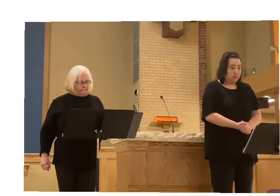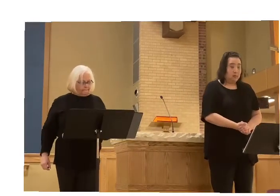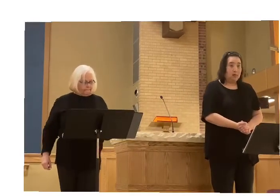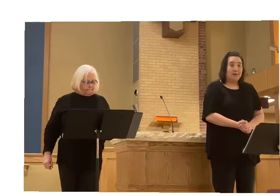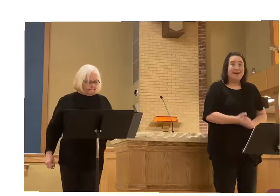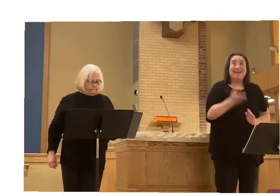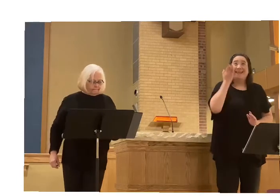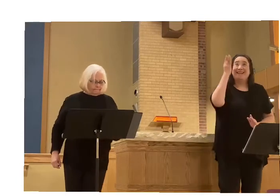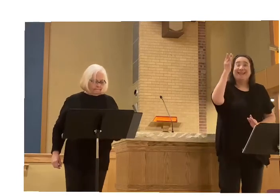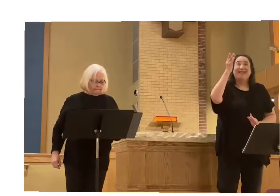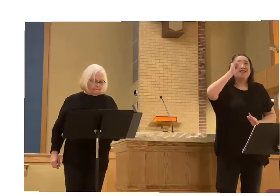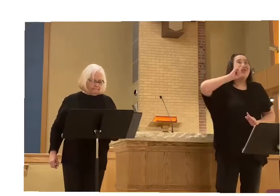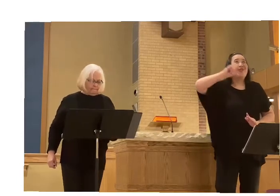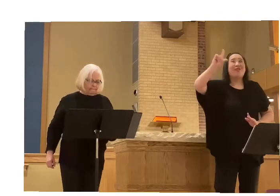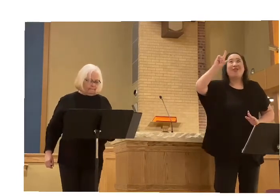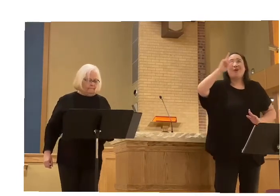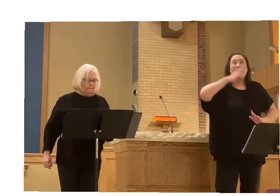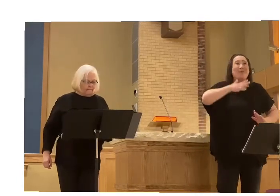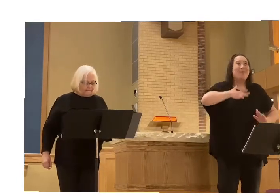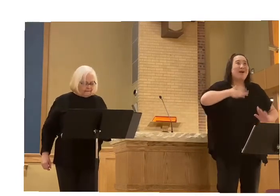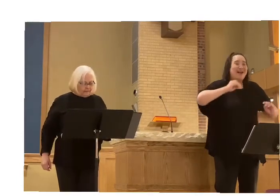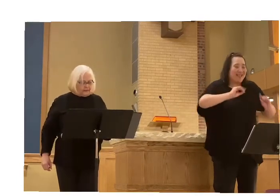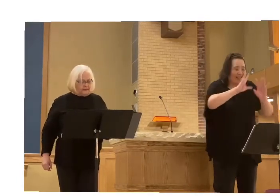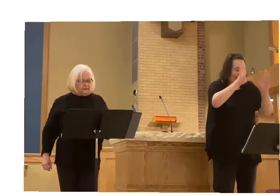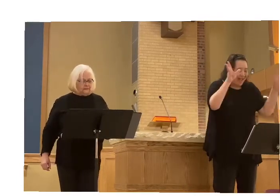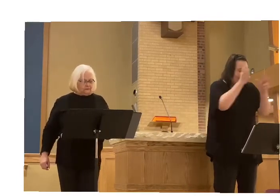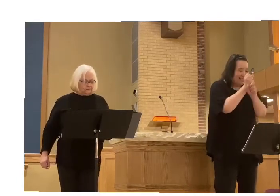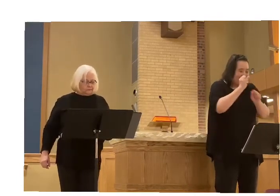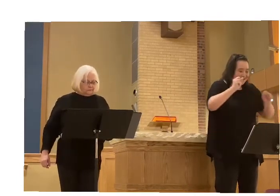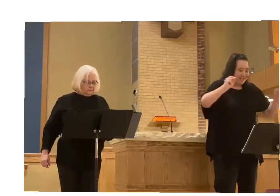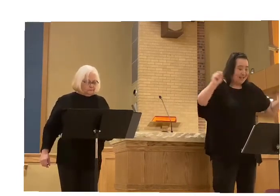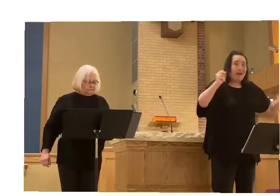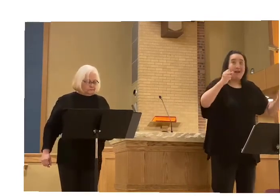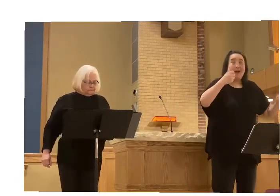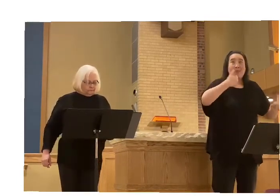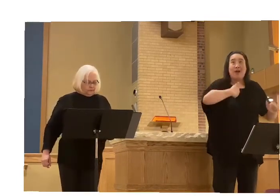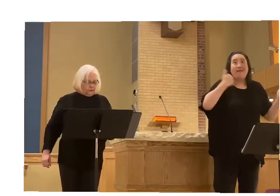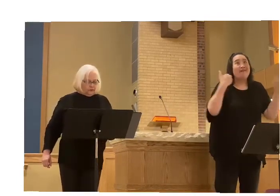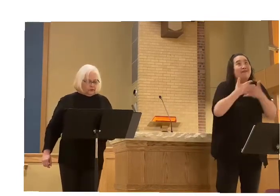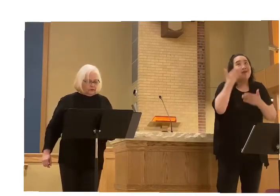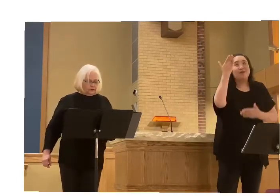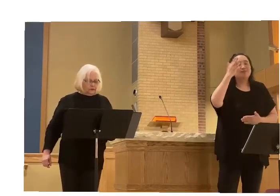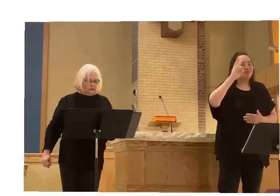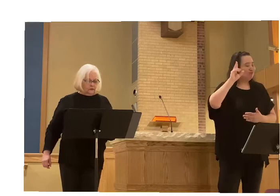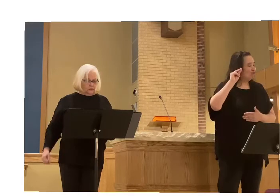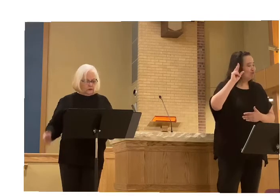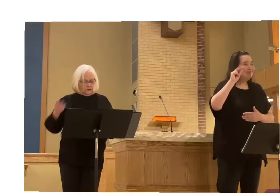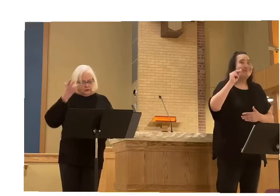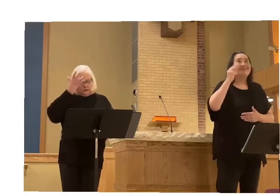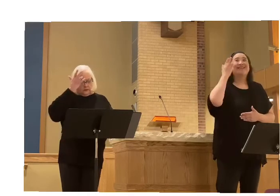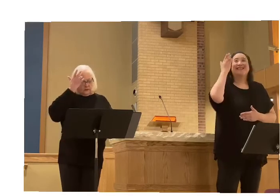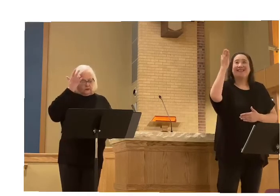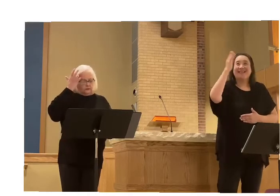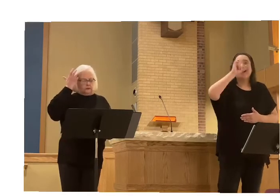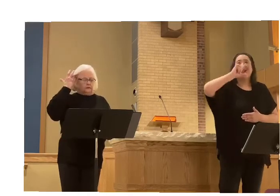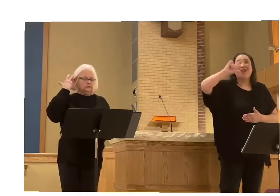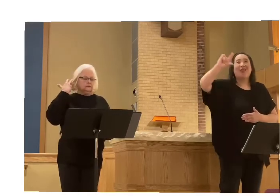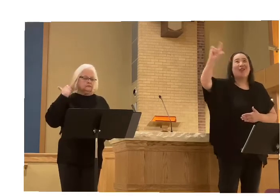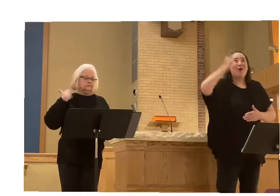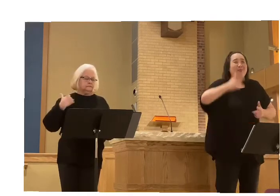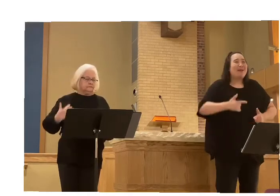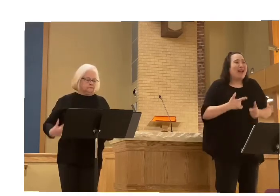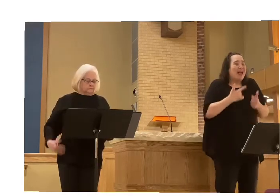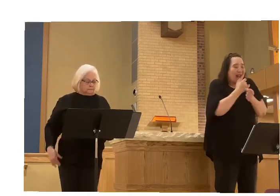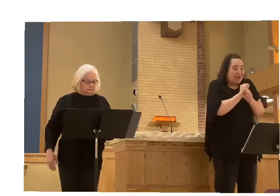The Lord is my light and my salvation. Whom should I fear? The Lord is my life's